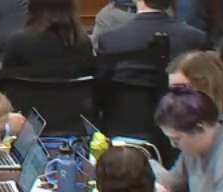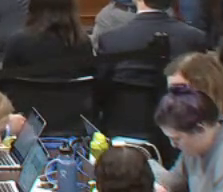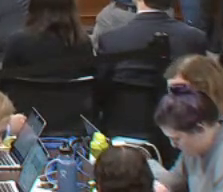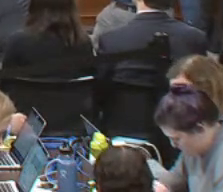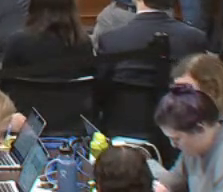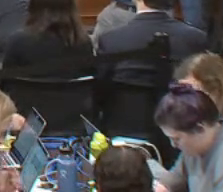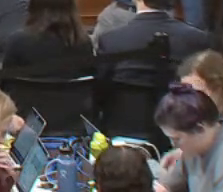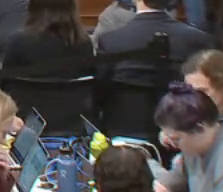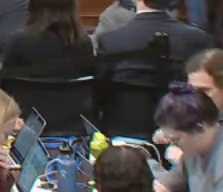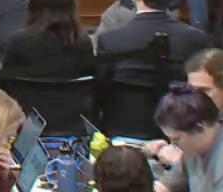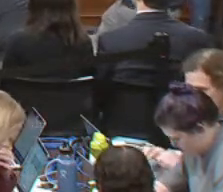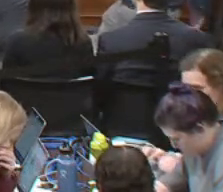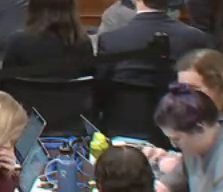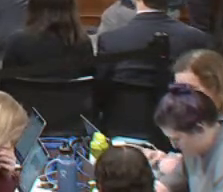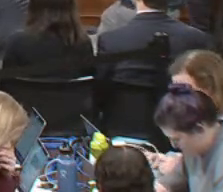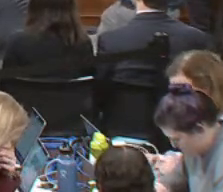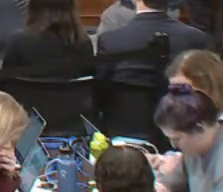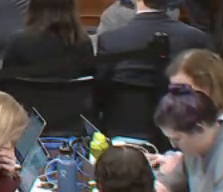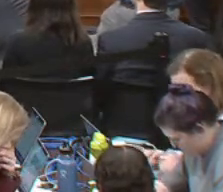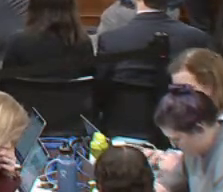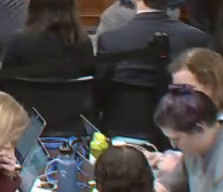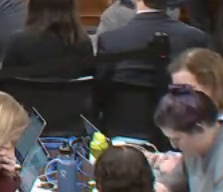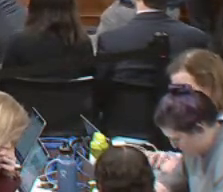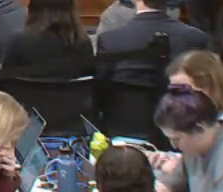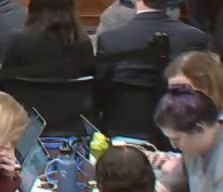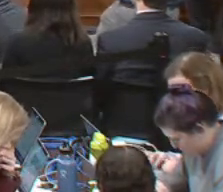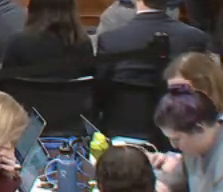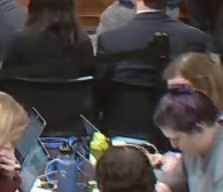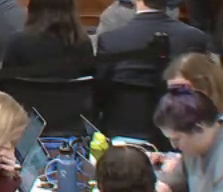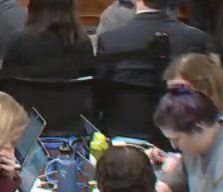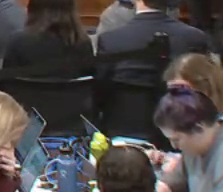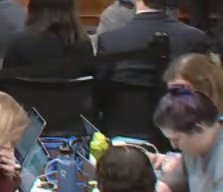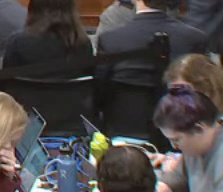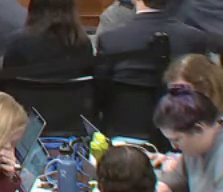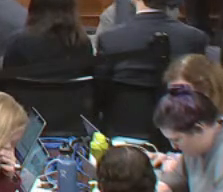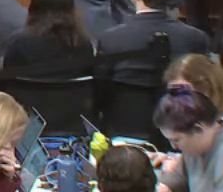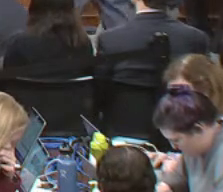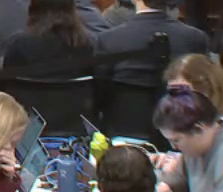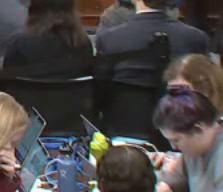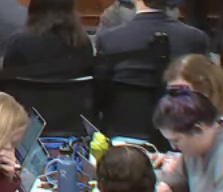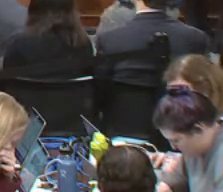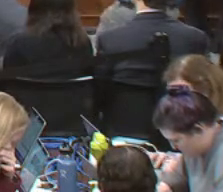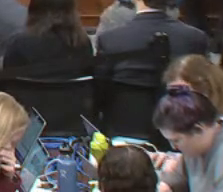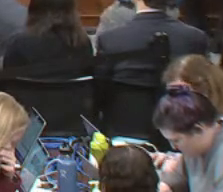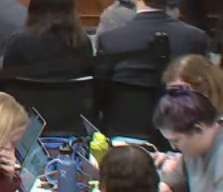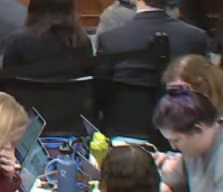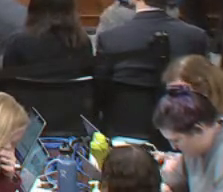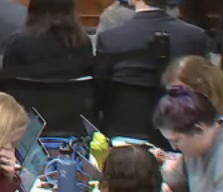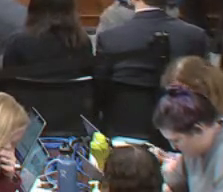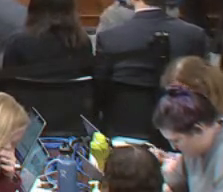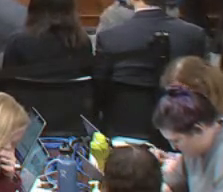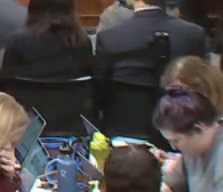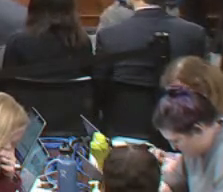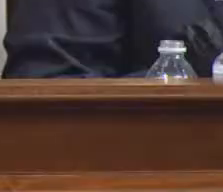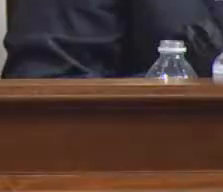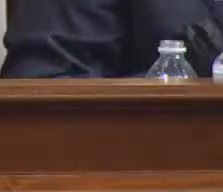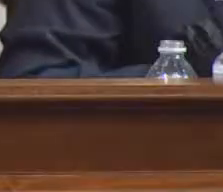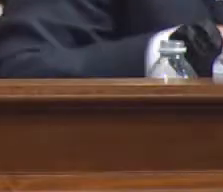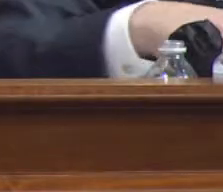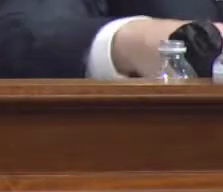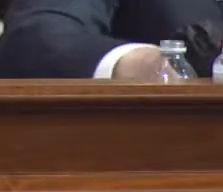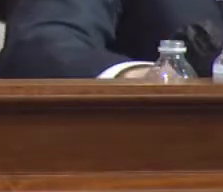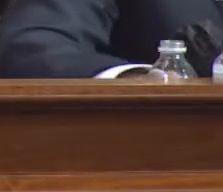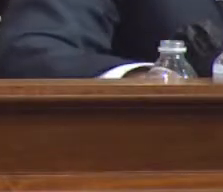On the morning of January 6th, President Trump knew that the crowd was angry. He knew that they were armed